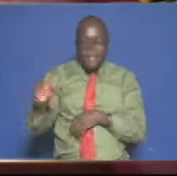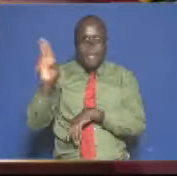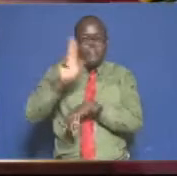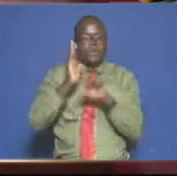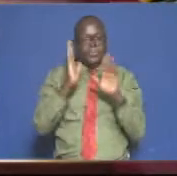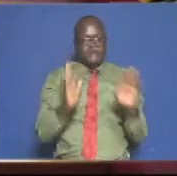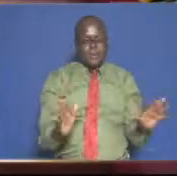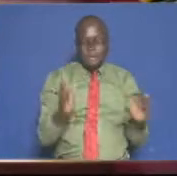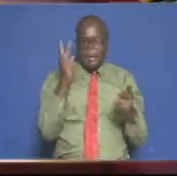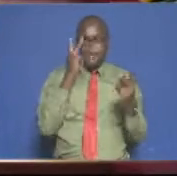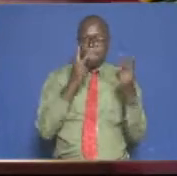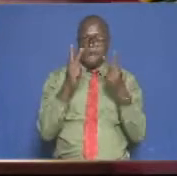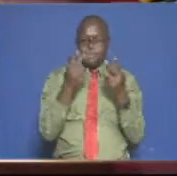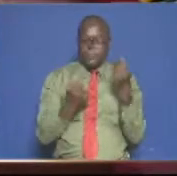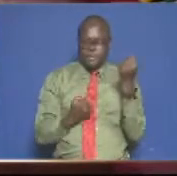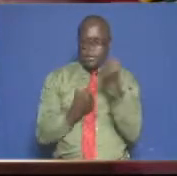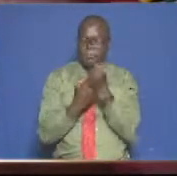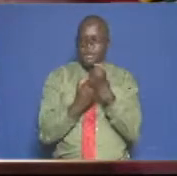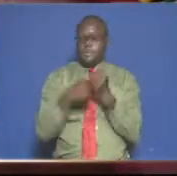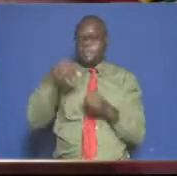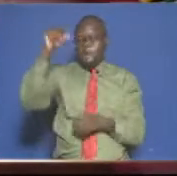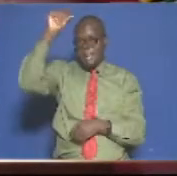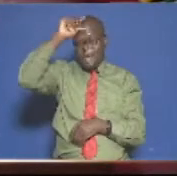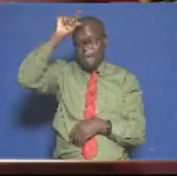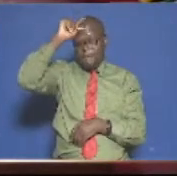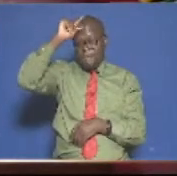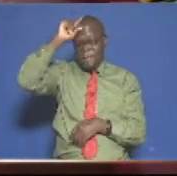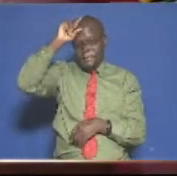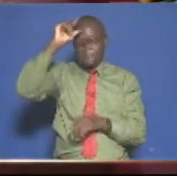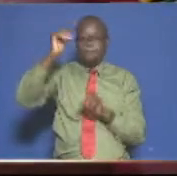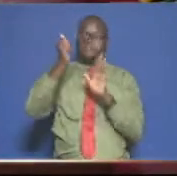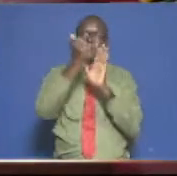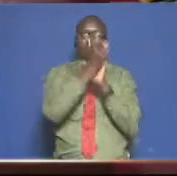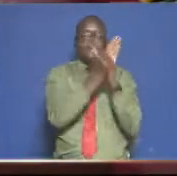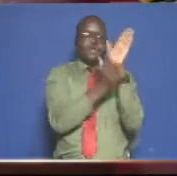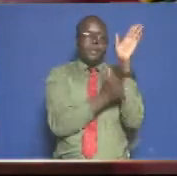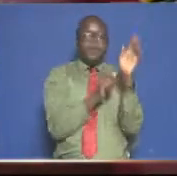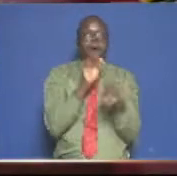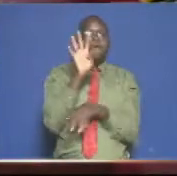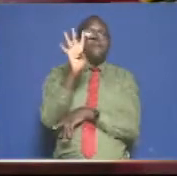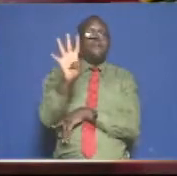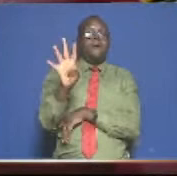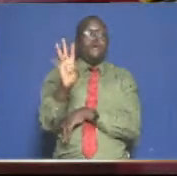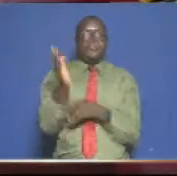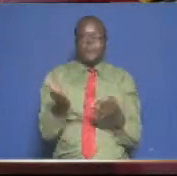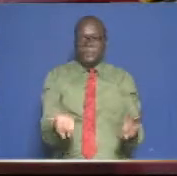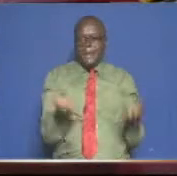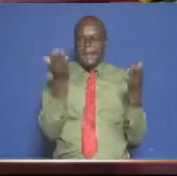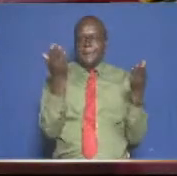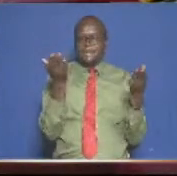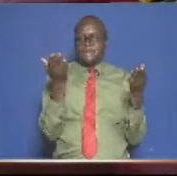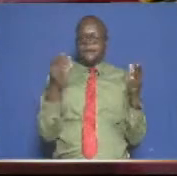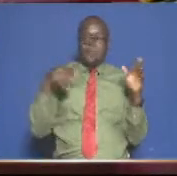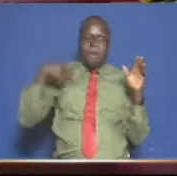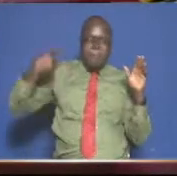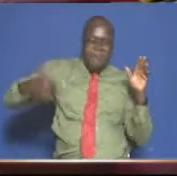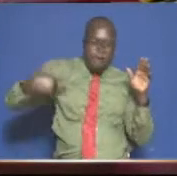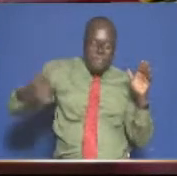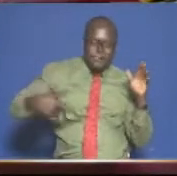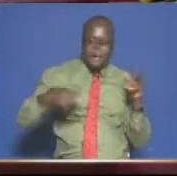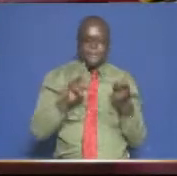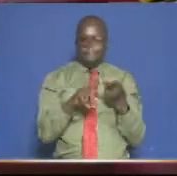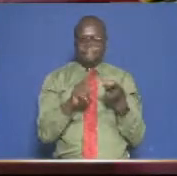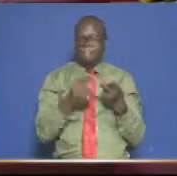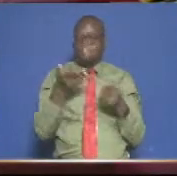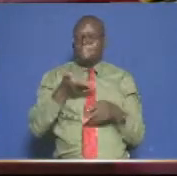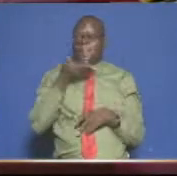with a view to support the government Big Four agenda to especially enhancing manufacturing? And the answer